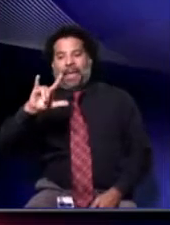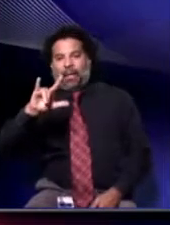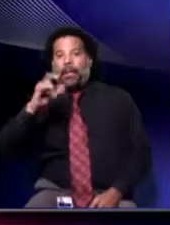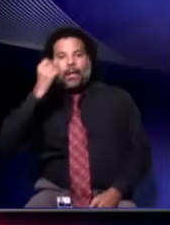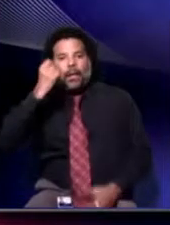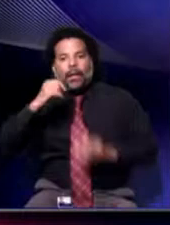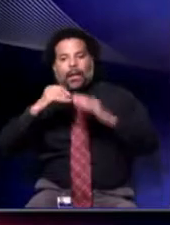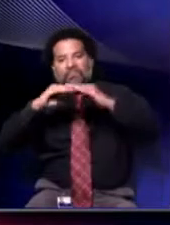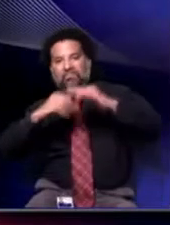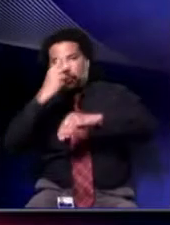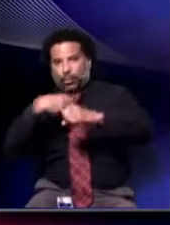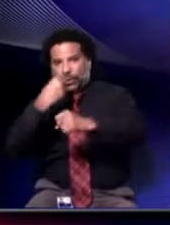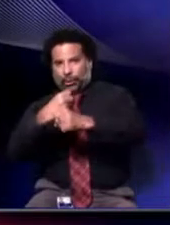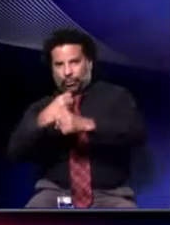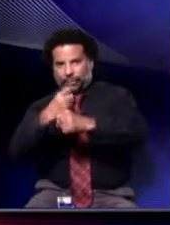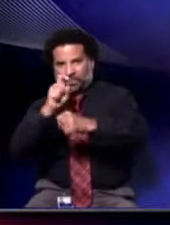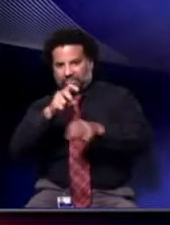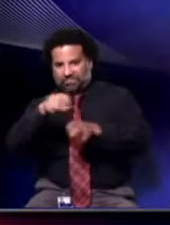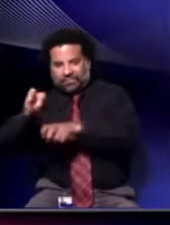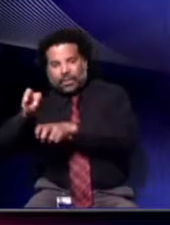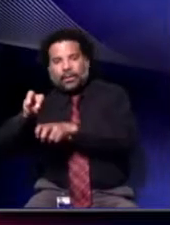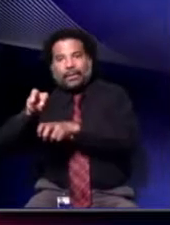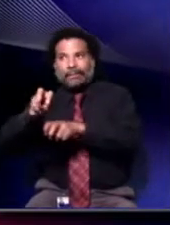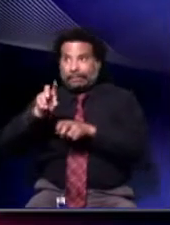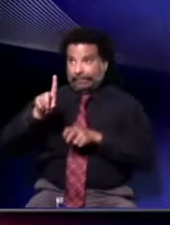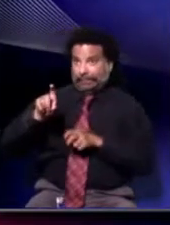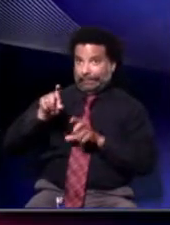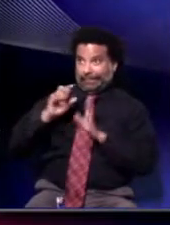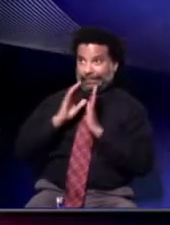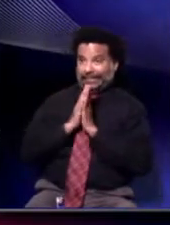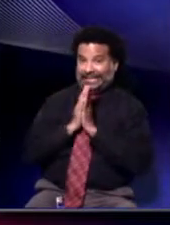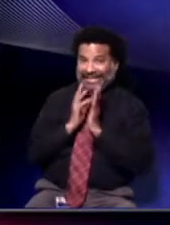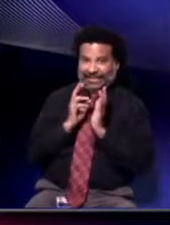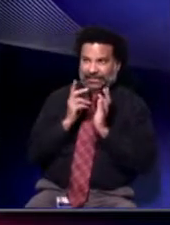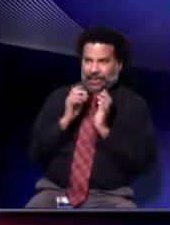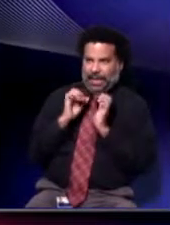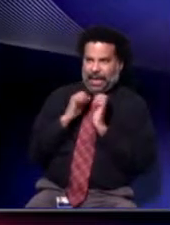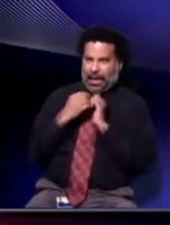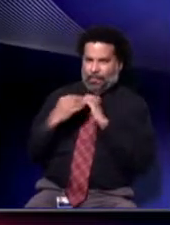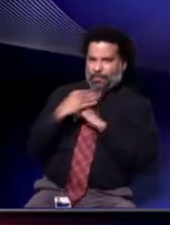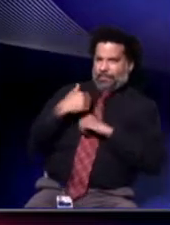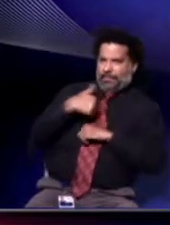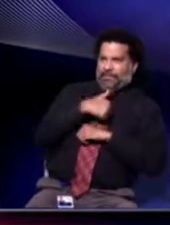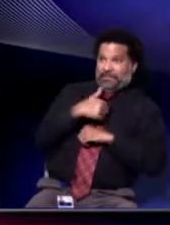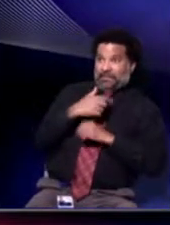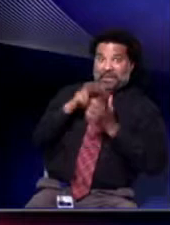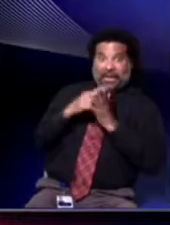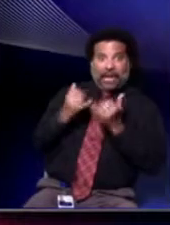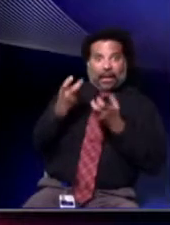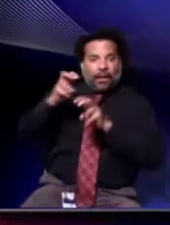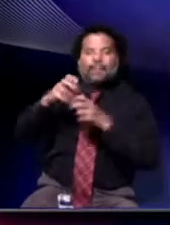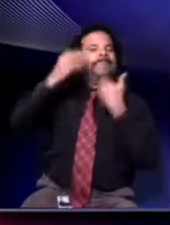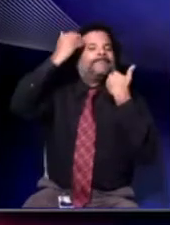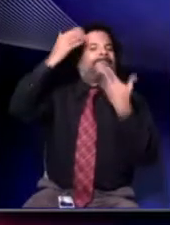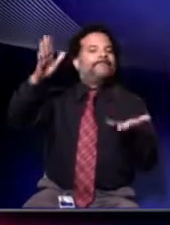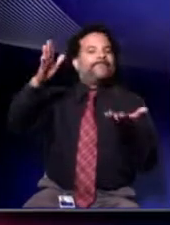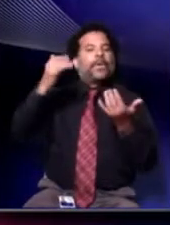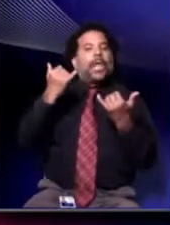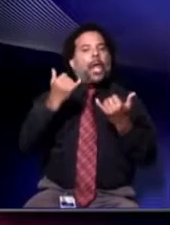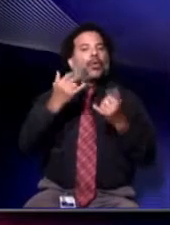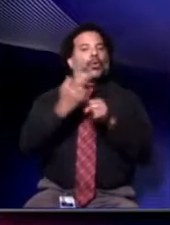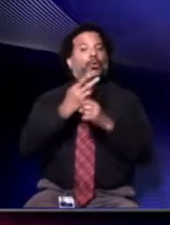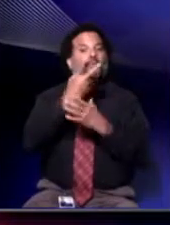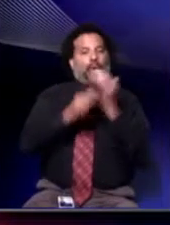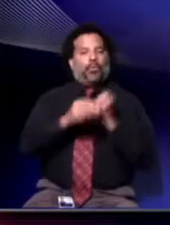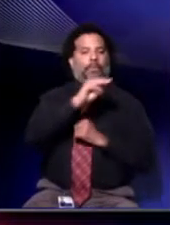years, we're still trying to figure out what does that mean for us. Right now, we are both on Microsoft and